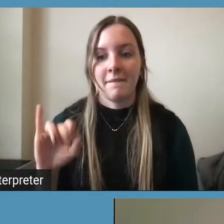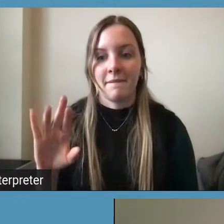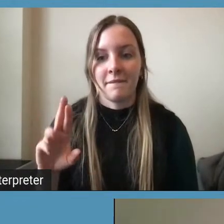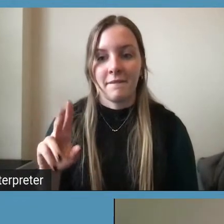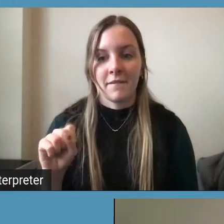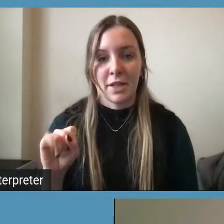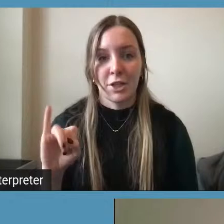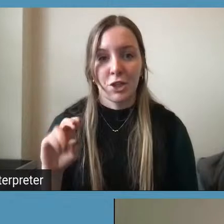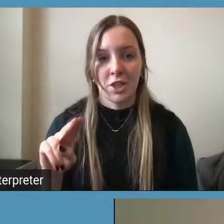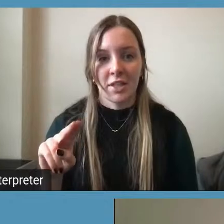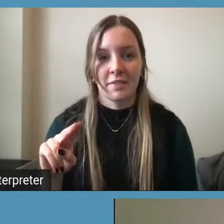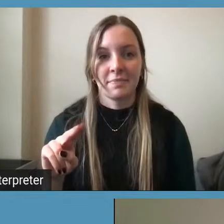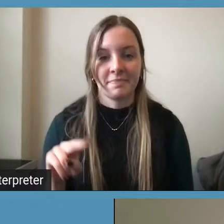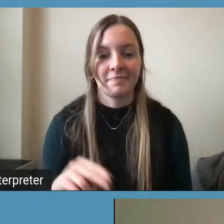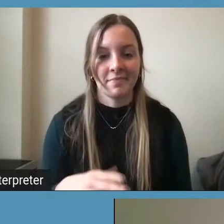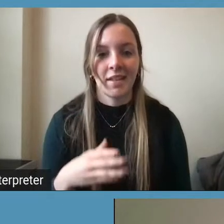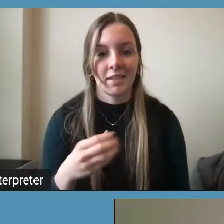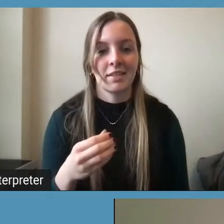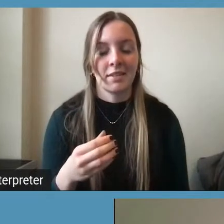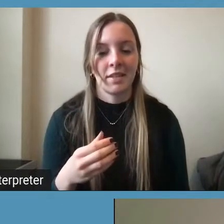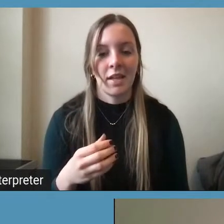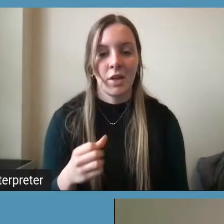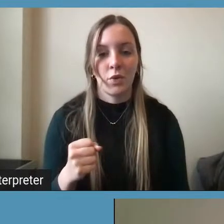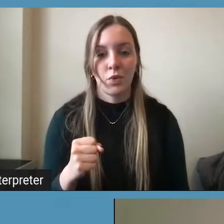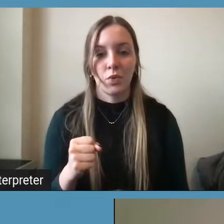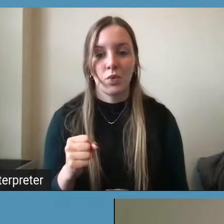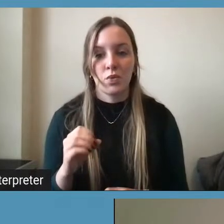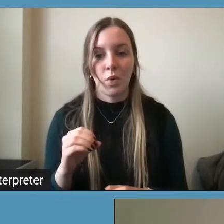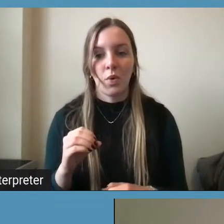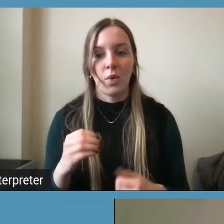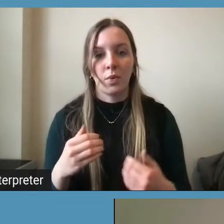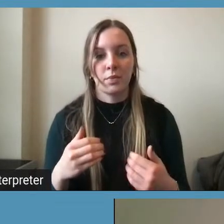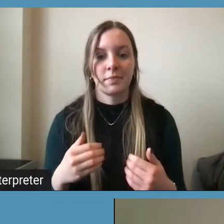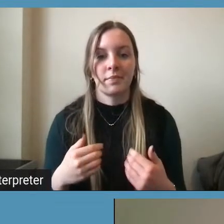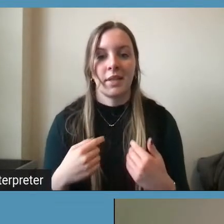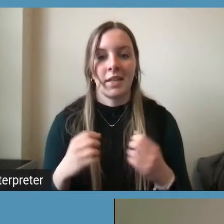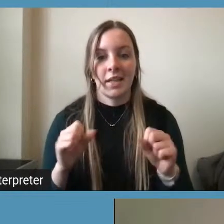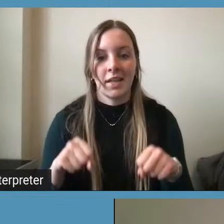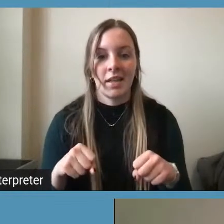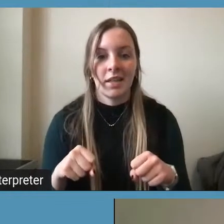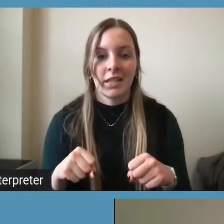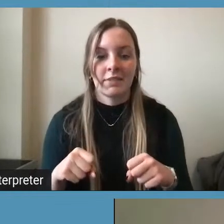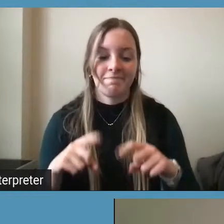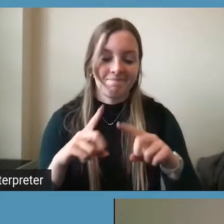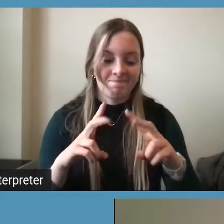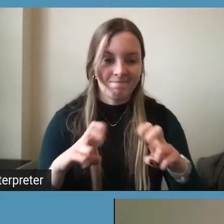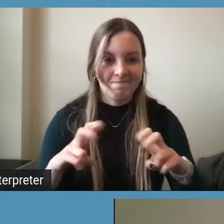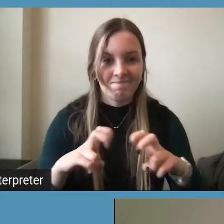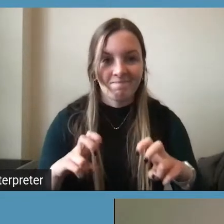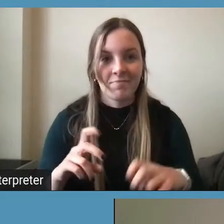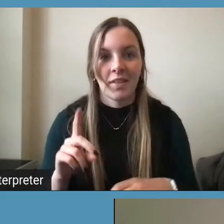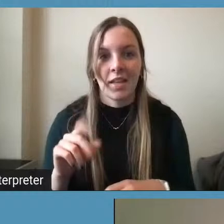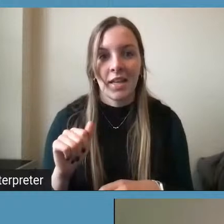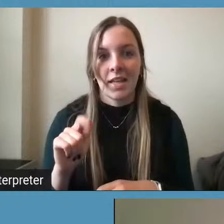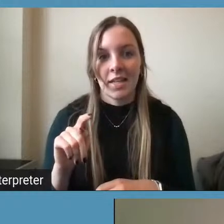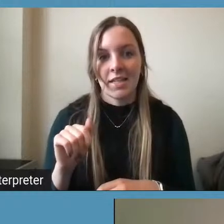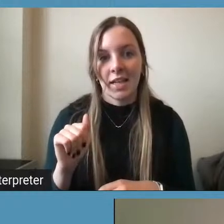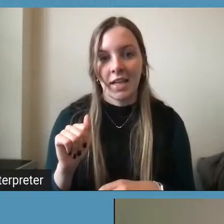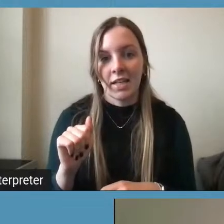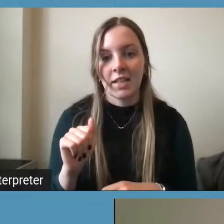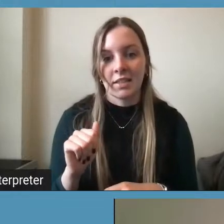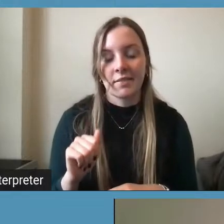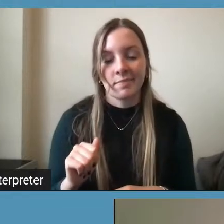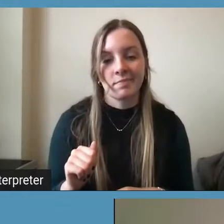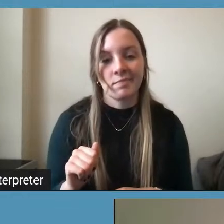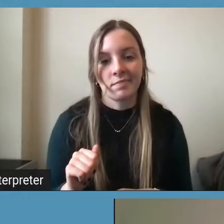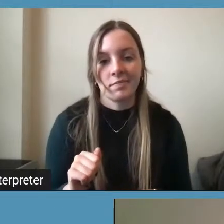seeing getting more and more data out of image sets, getting better precisions out